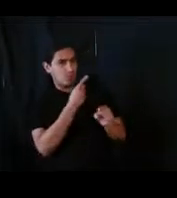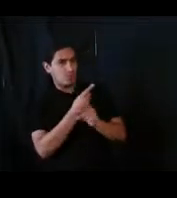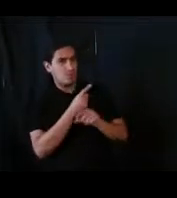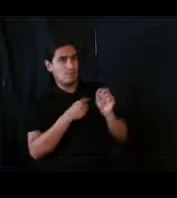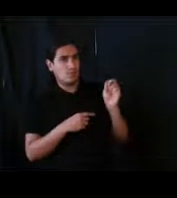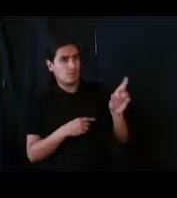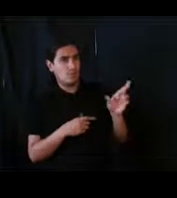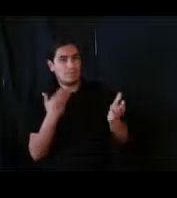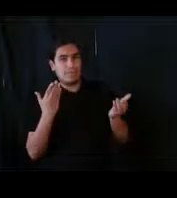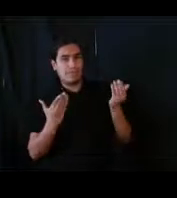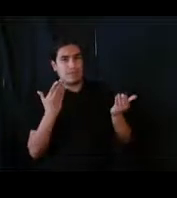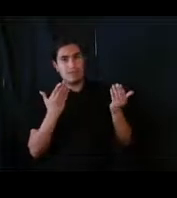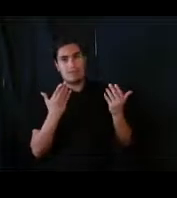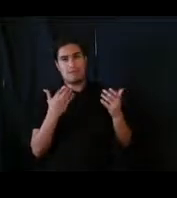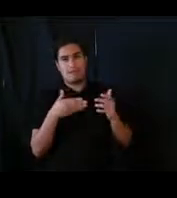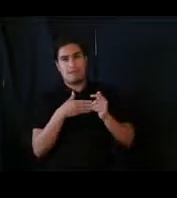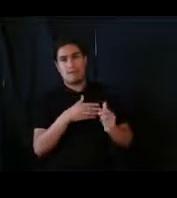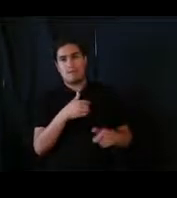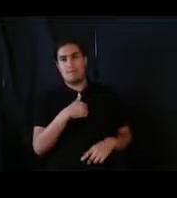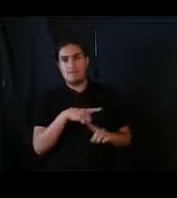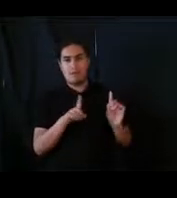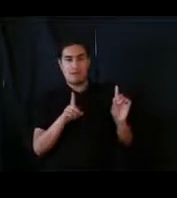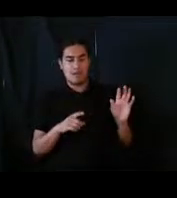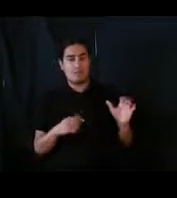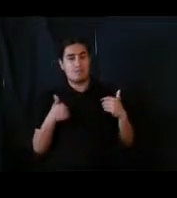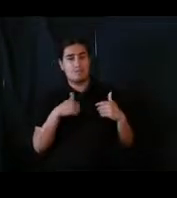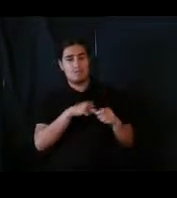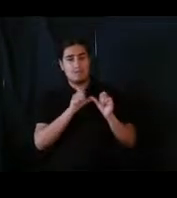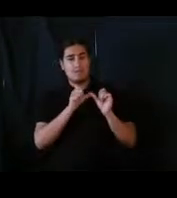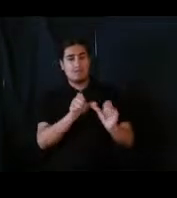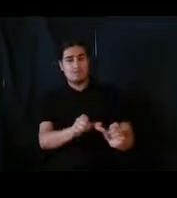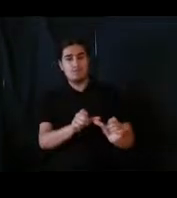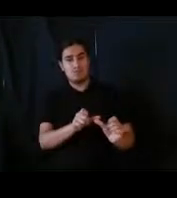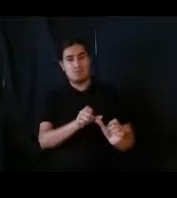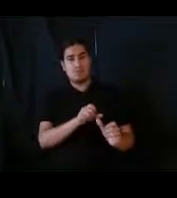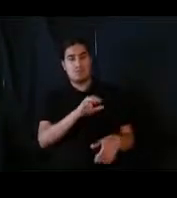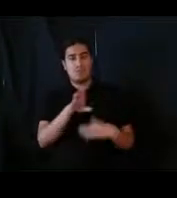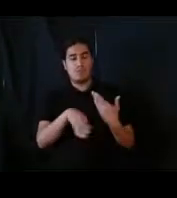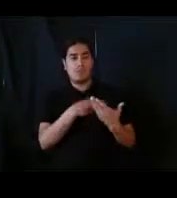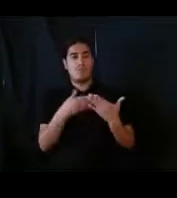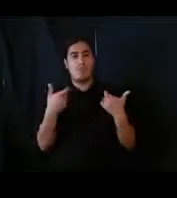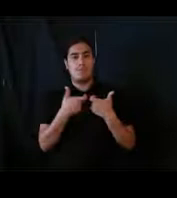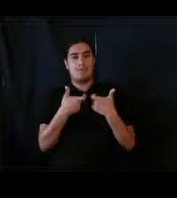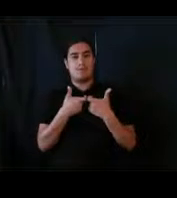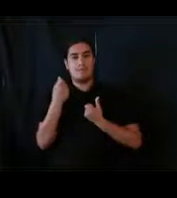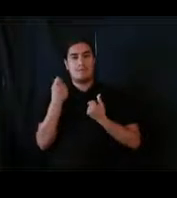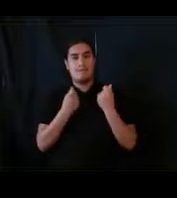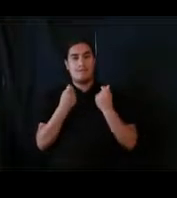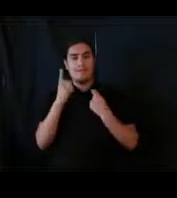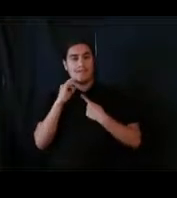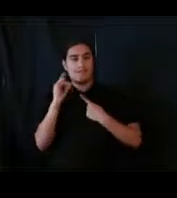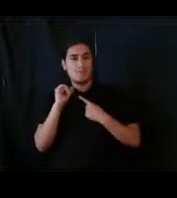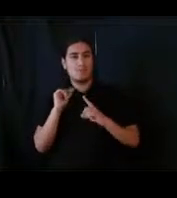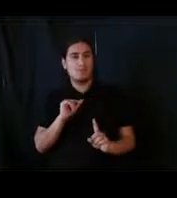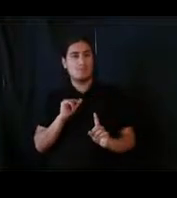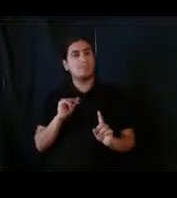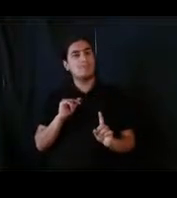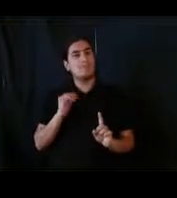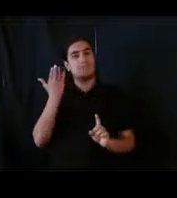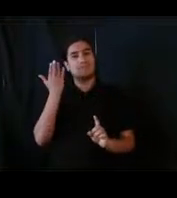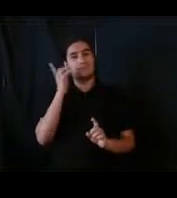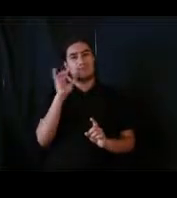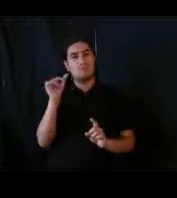or maybe you give me some guidance but as we move towards you know all electric california it would seem that um and